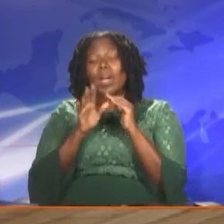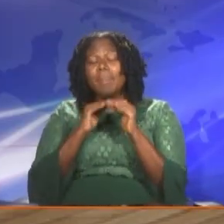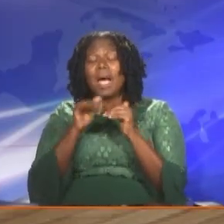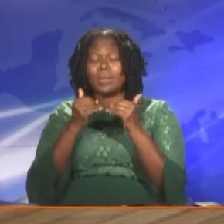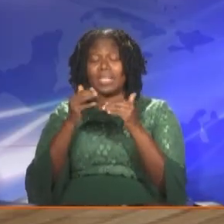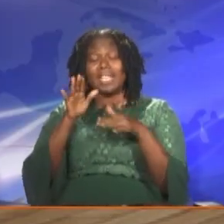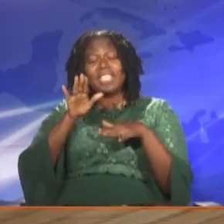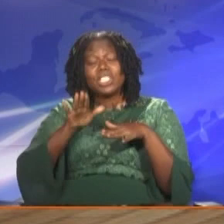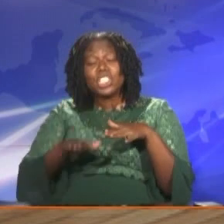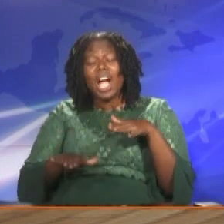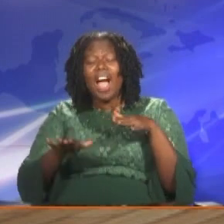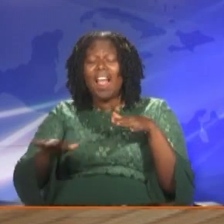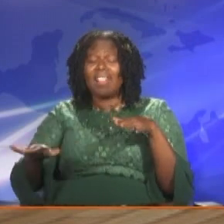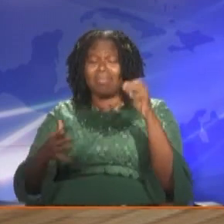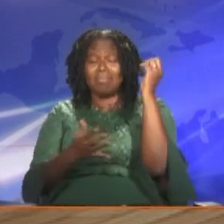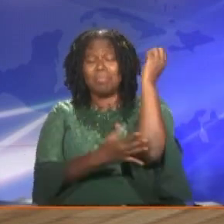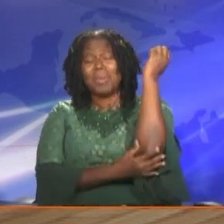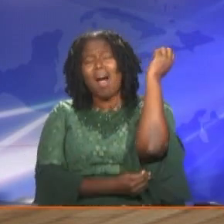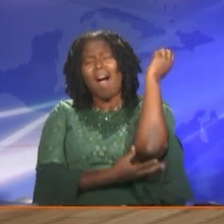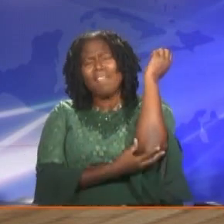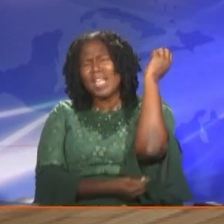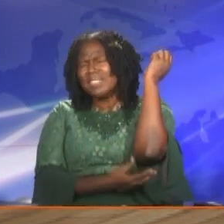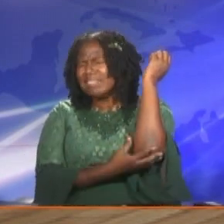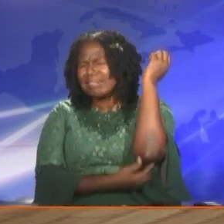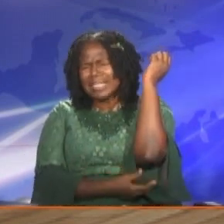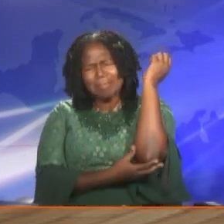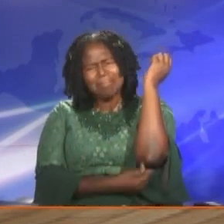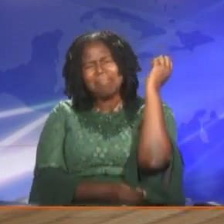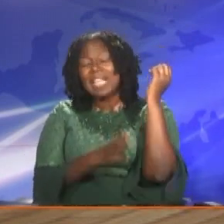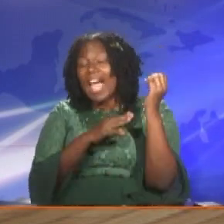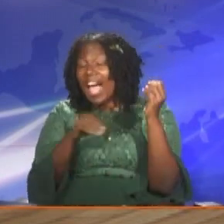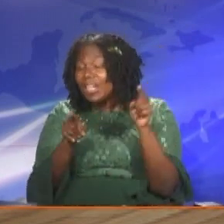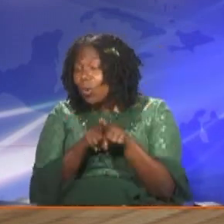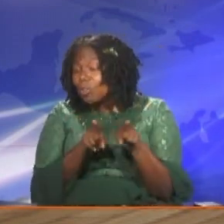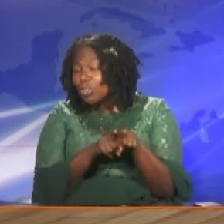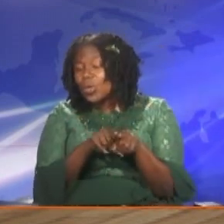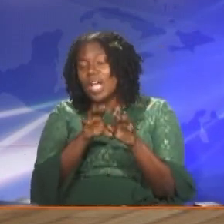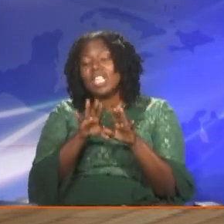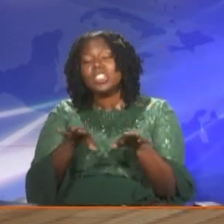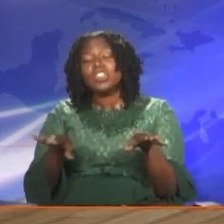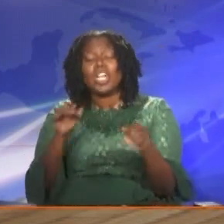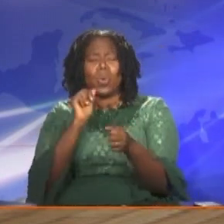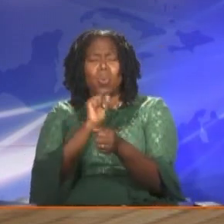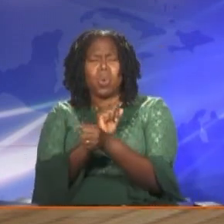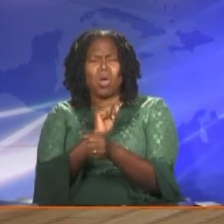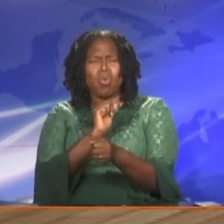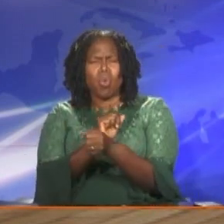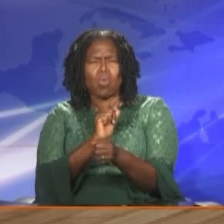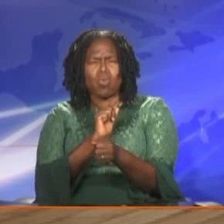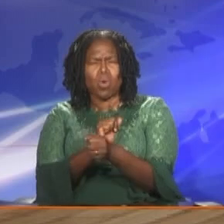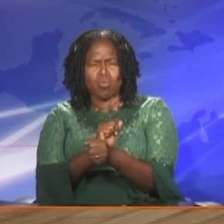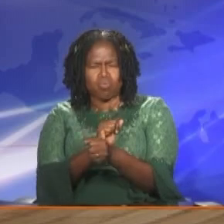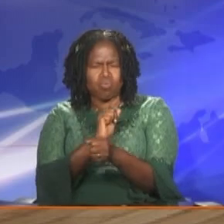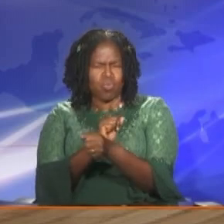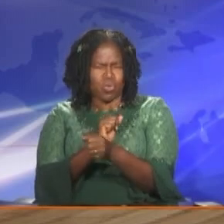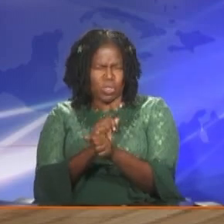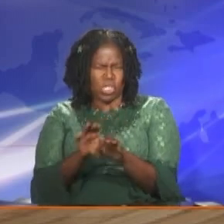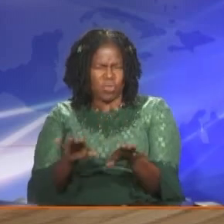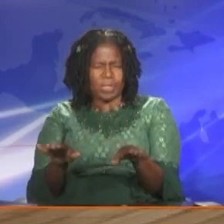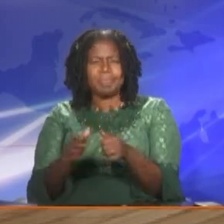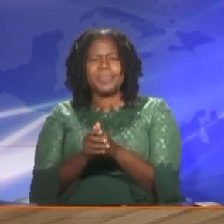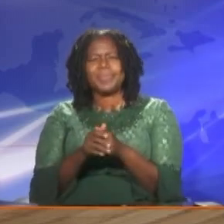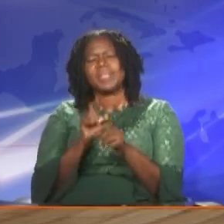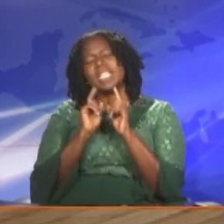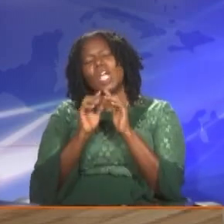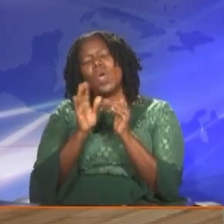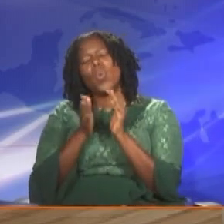this afternoon, as well as unfolding child labor. In studio with me, Mr. Mohammed and Dr. Taklal Singh, and from